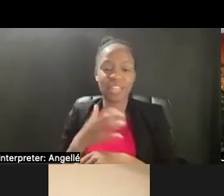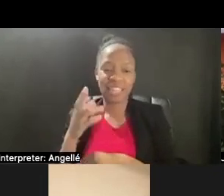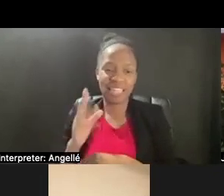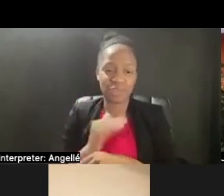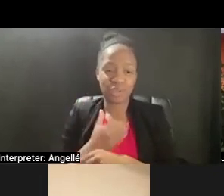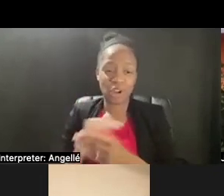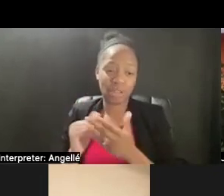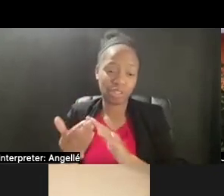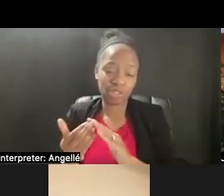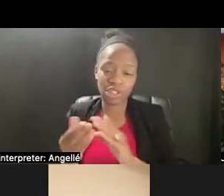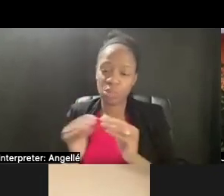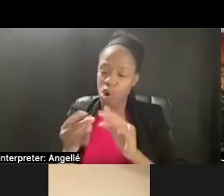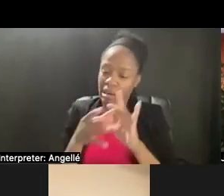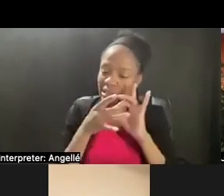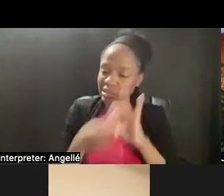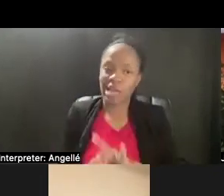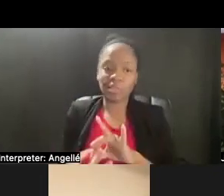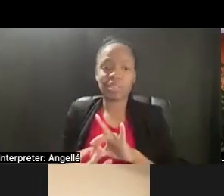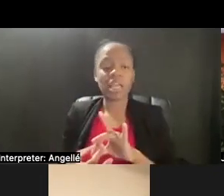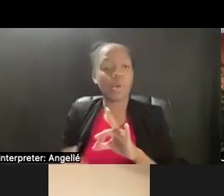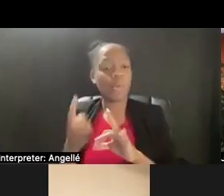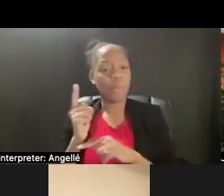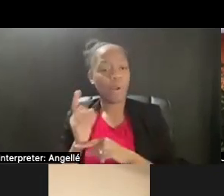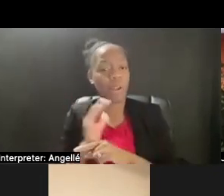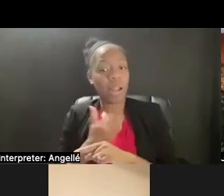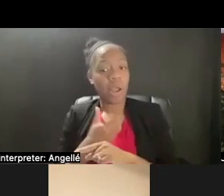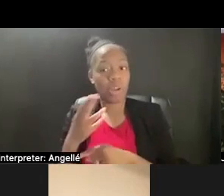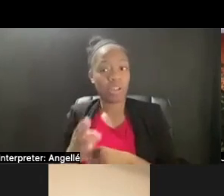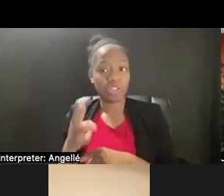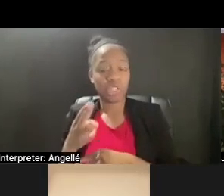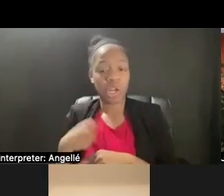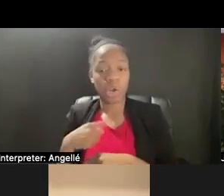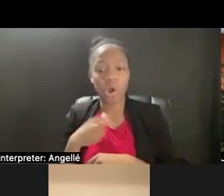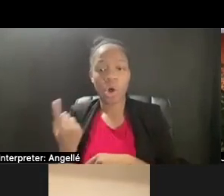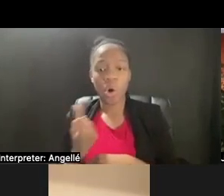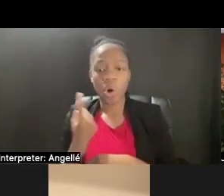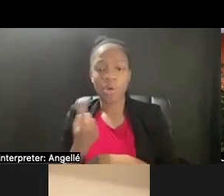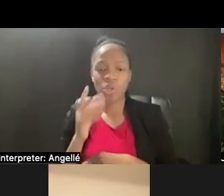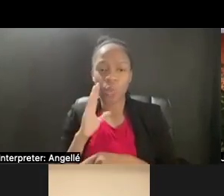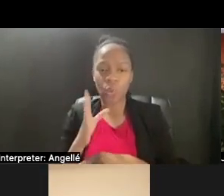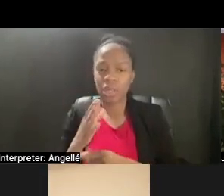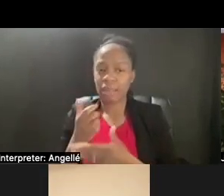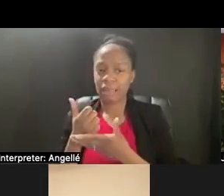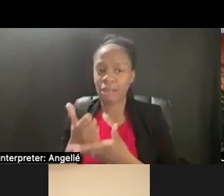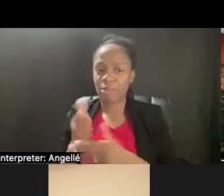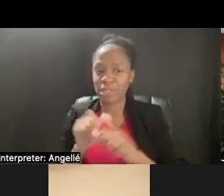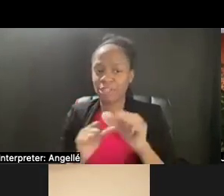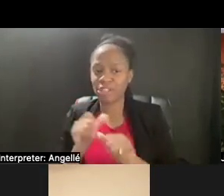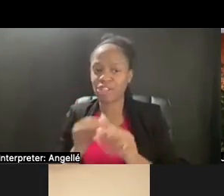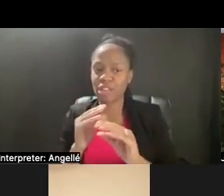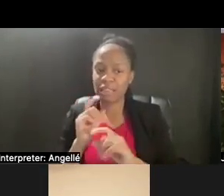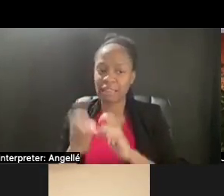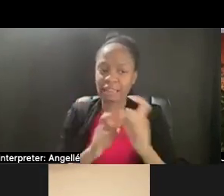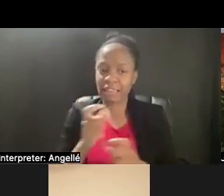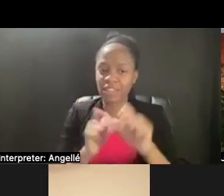least. Because at one point in our history, we always used to help one another, give one another food, and now it's all